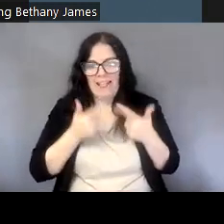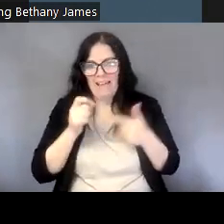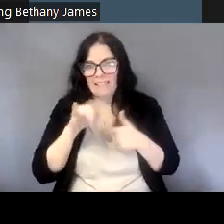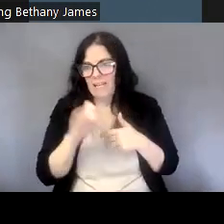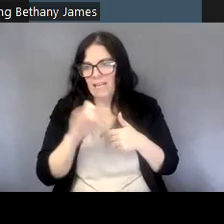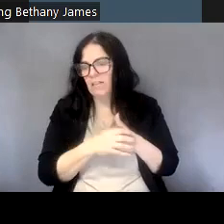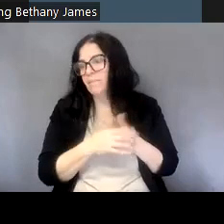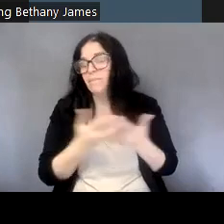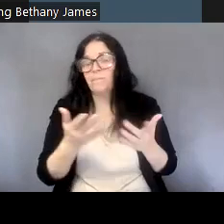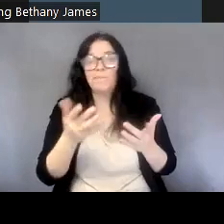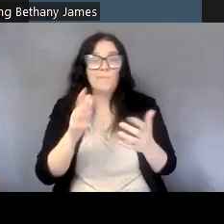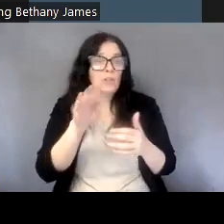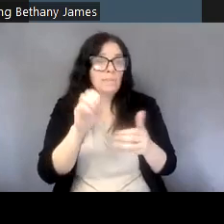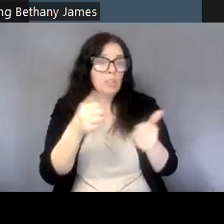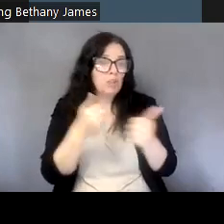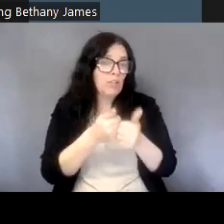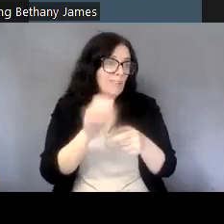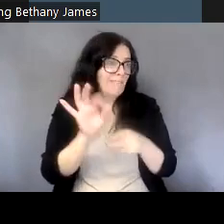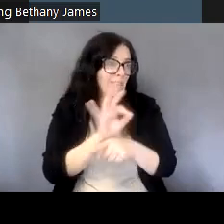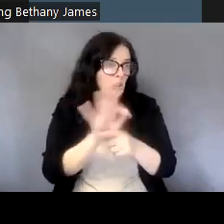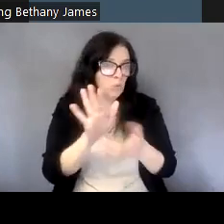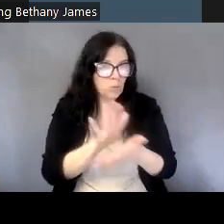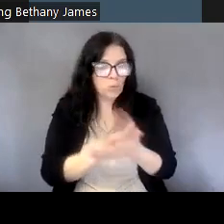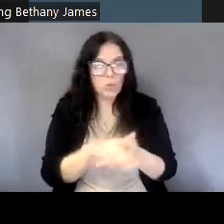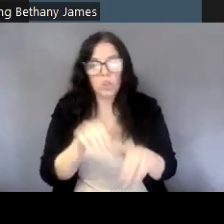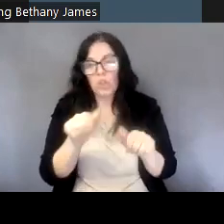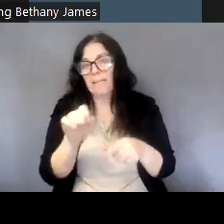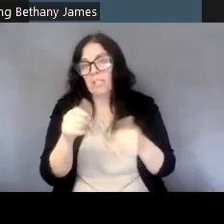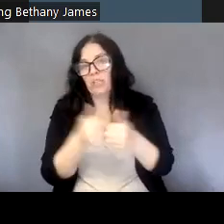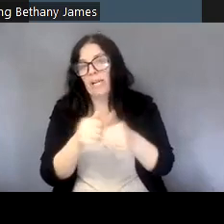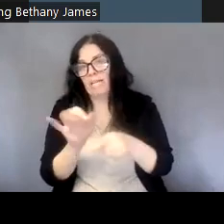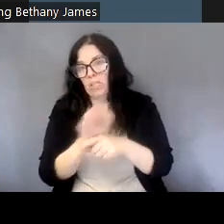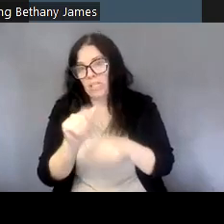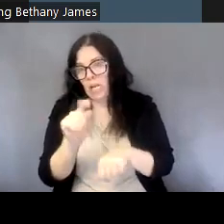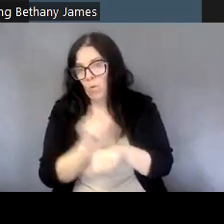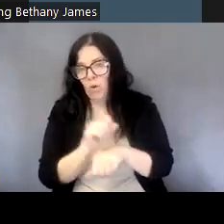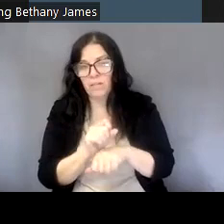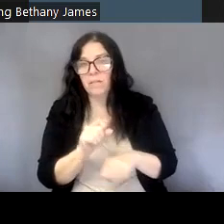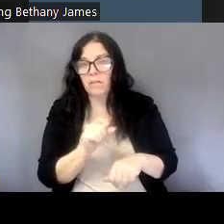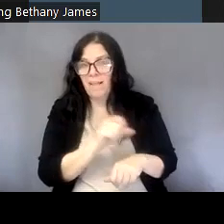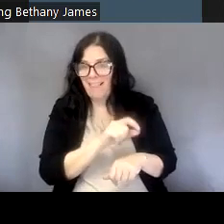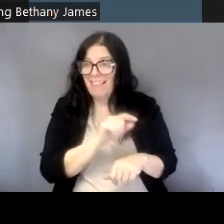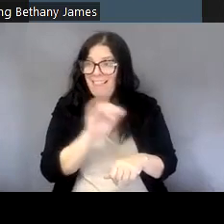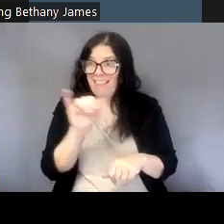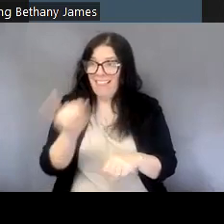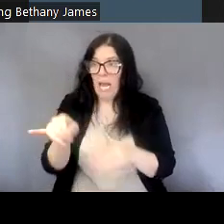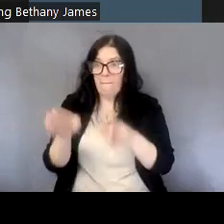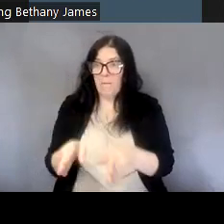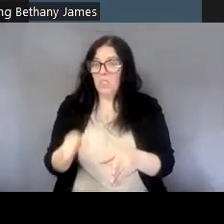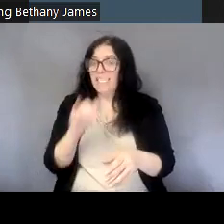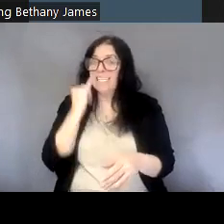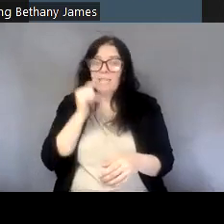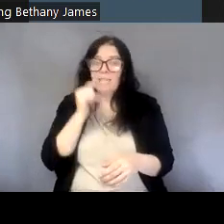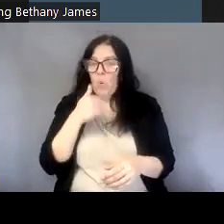able to function well in school, function well at work. Well, they're going to have challenges. If we don't teach them